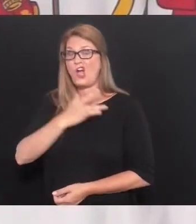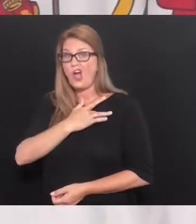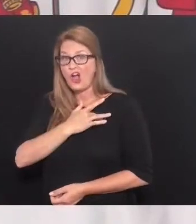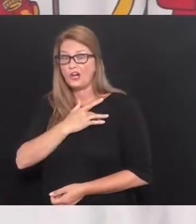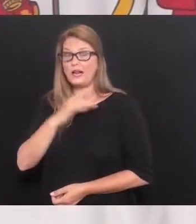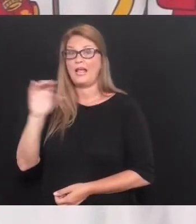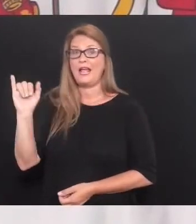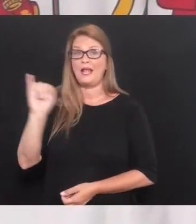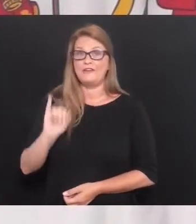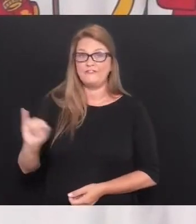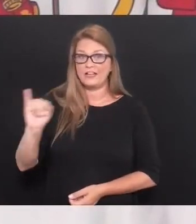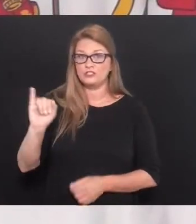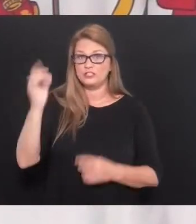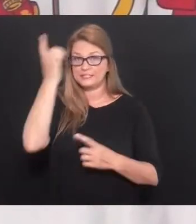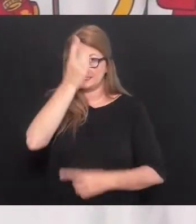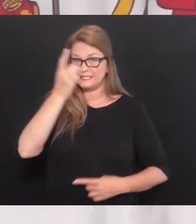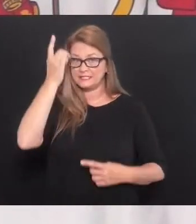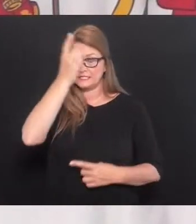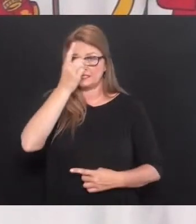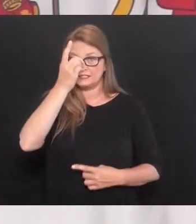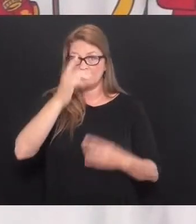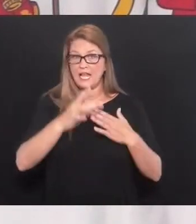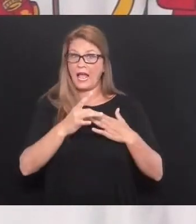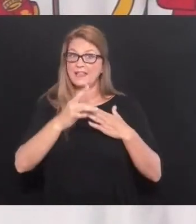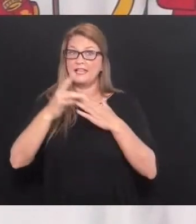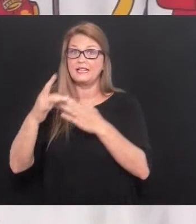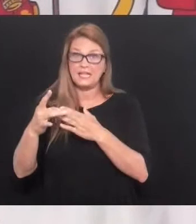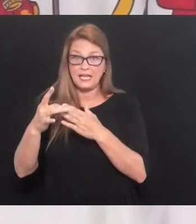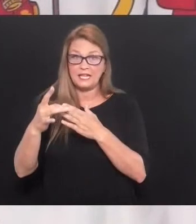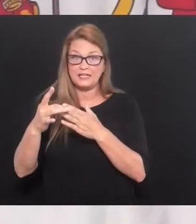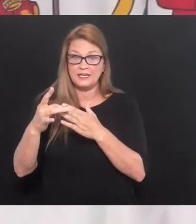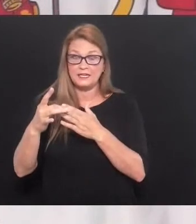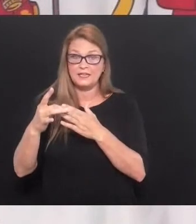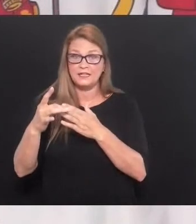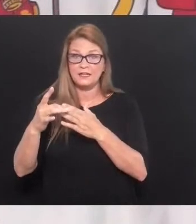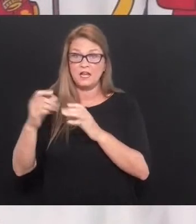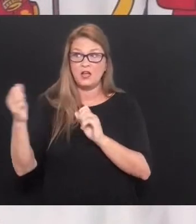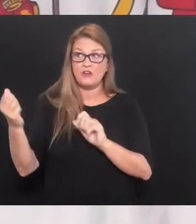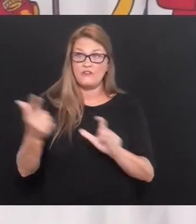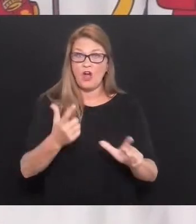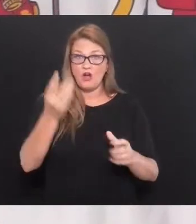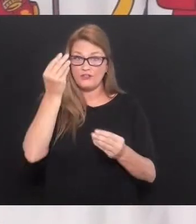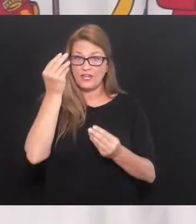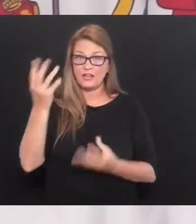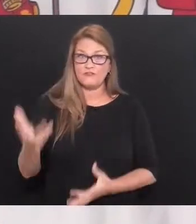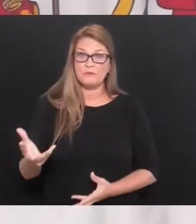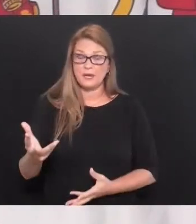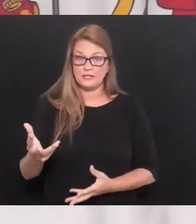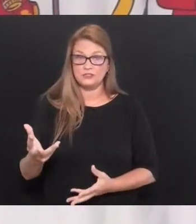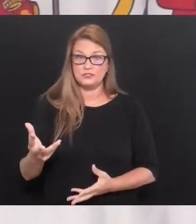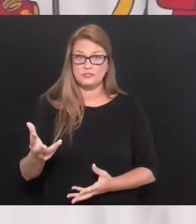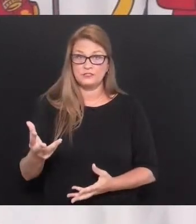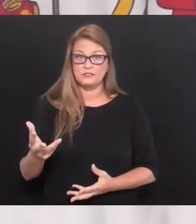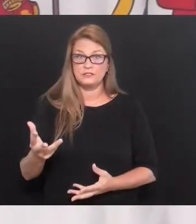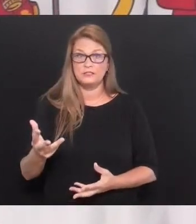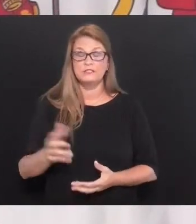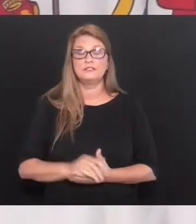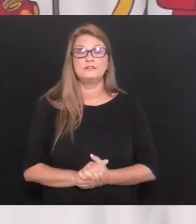and the head in Johns Hopkins in all the data that's coming in from everywhere.